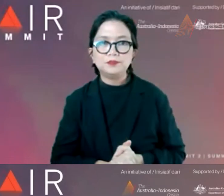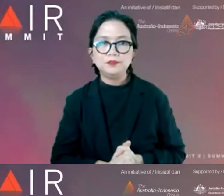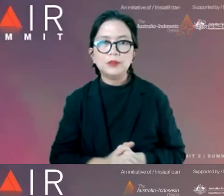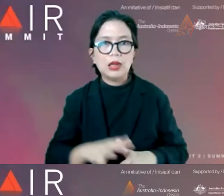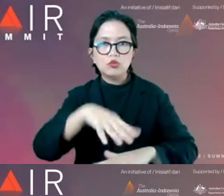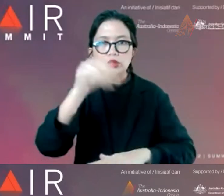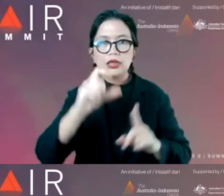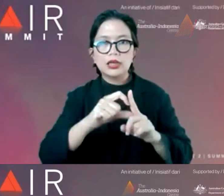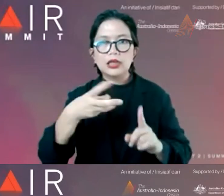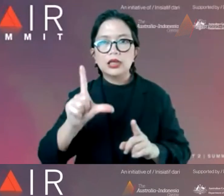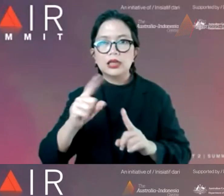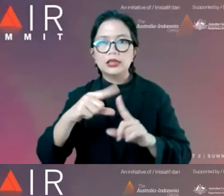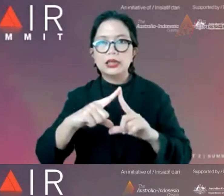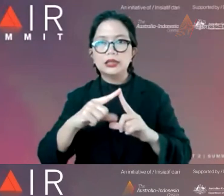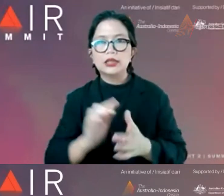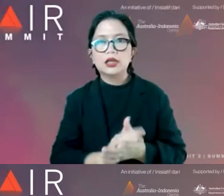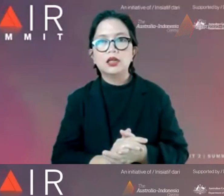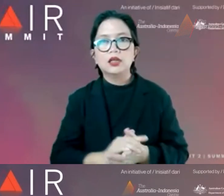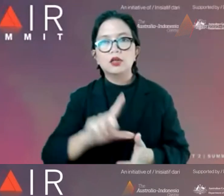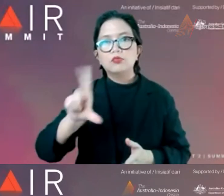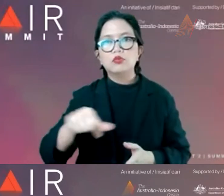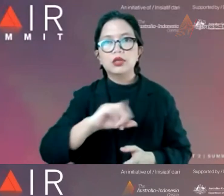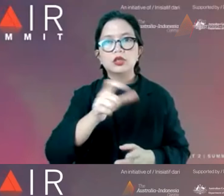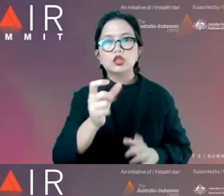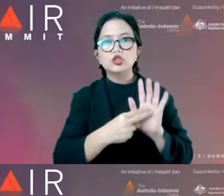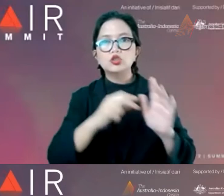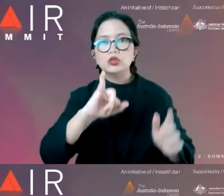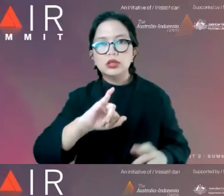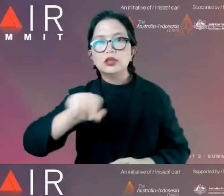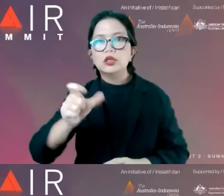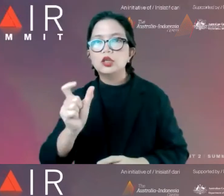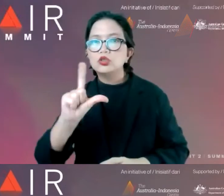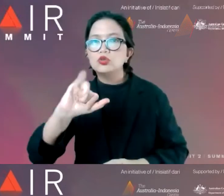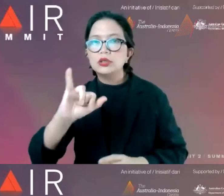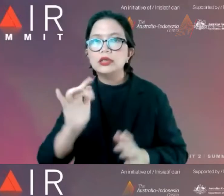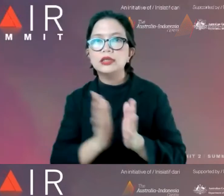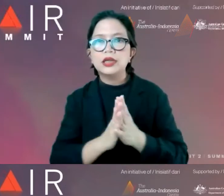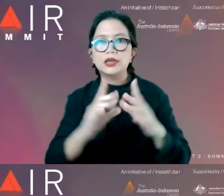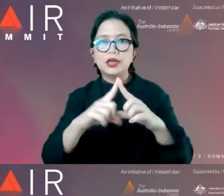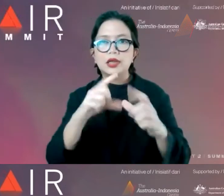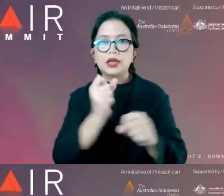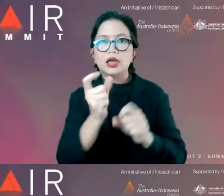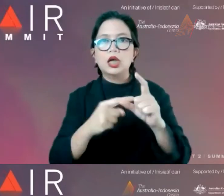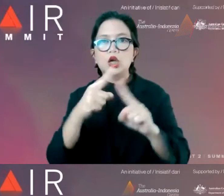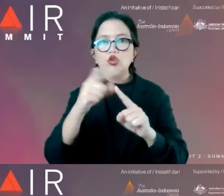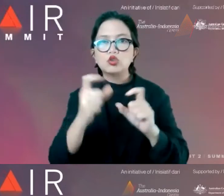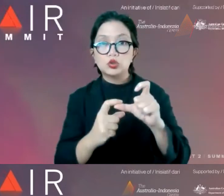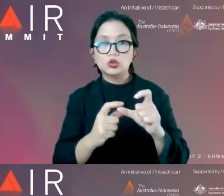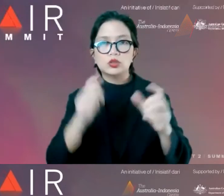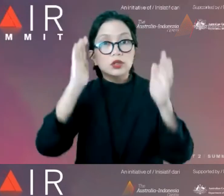August in Indonesia, and I think the situation during the July